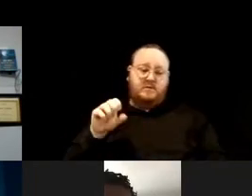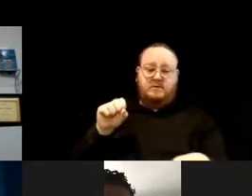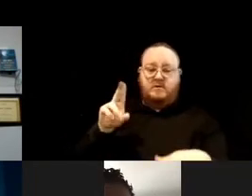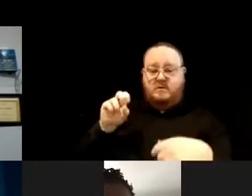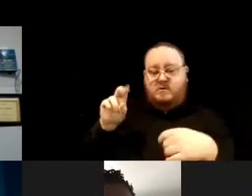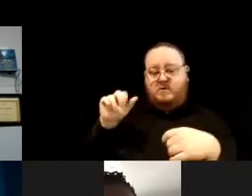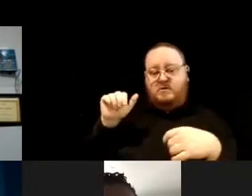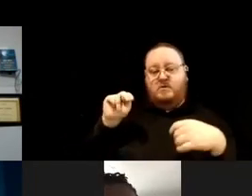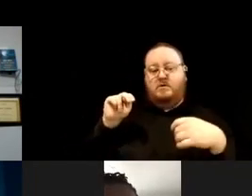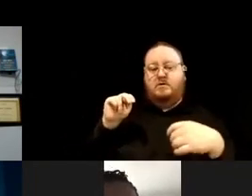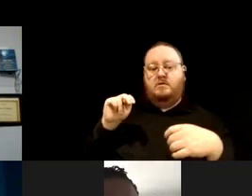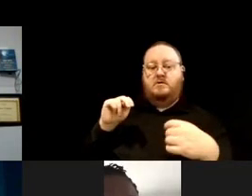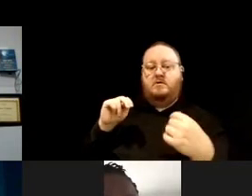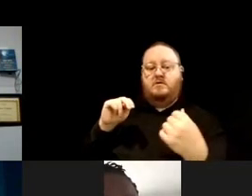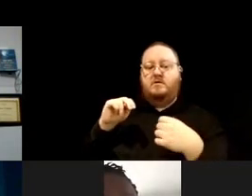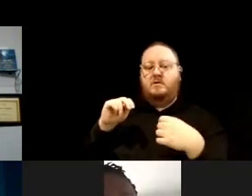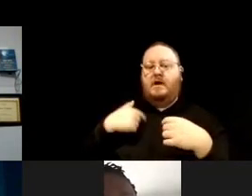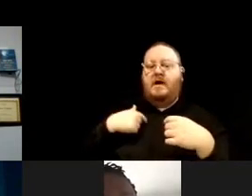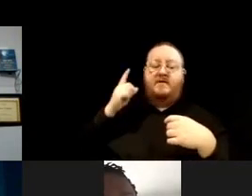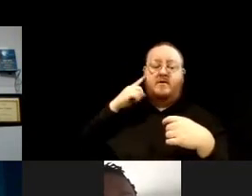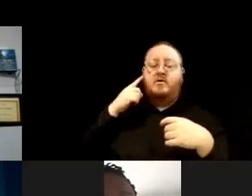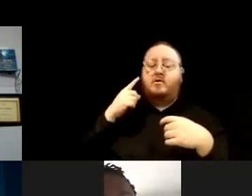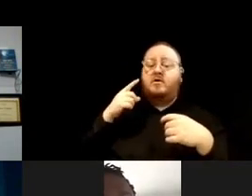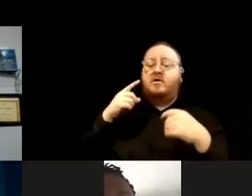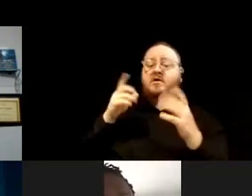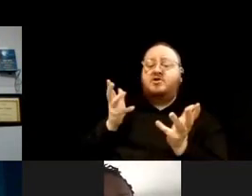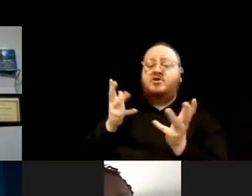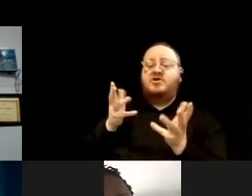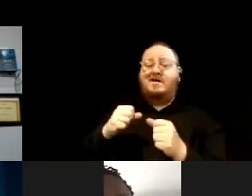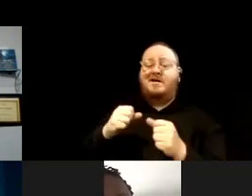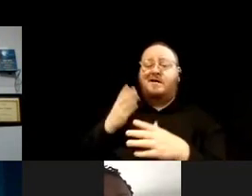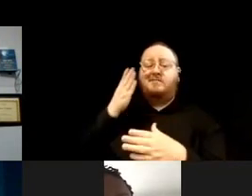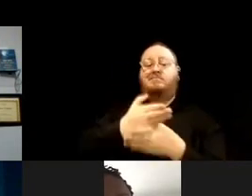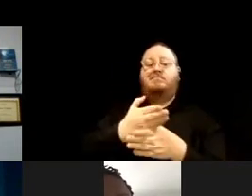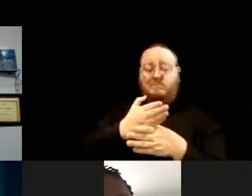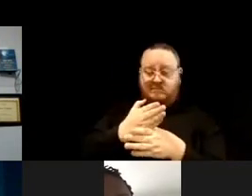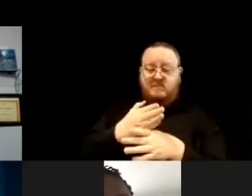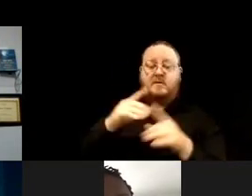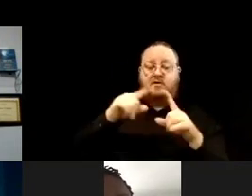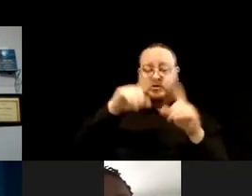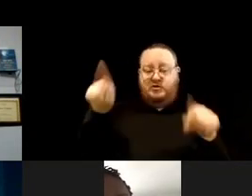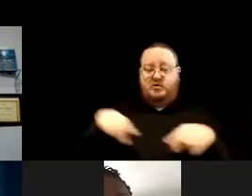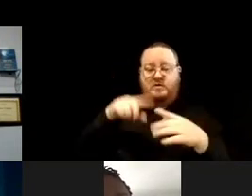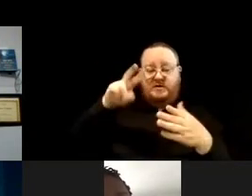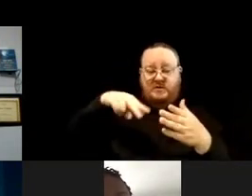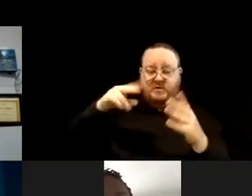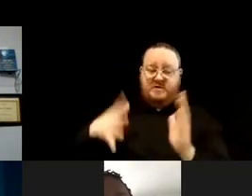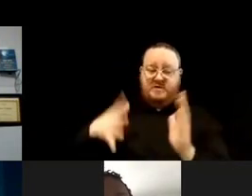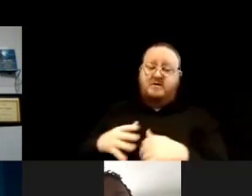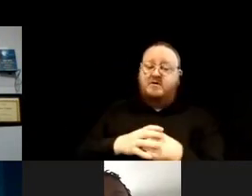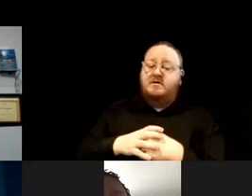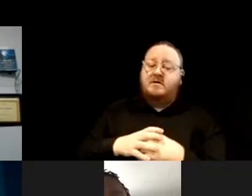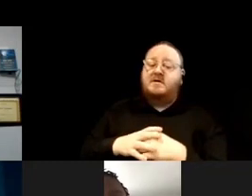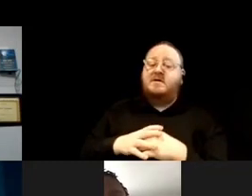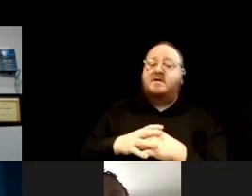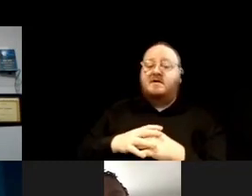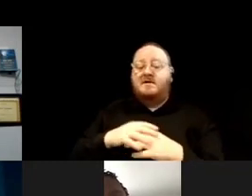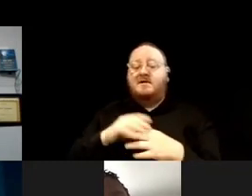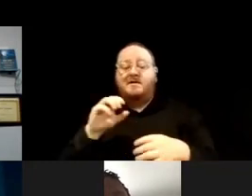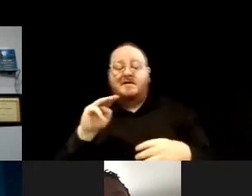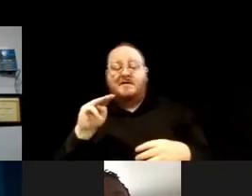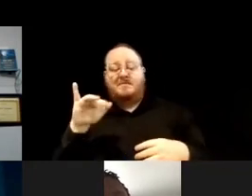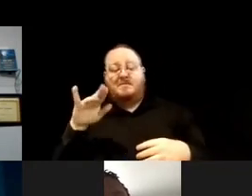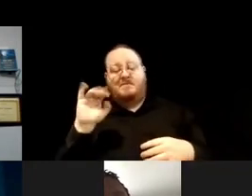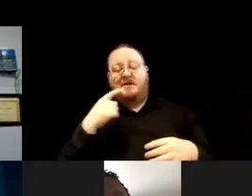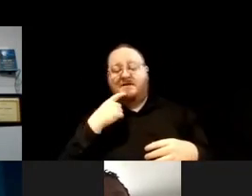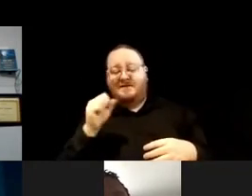can interfere with a screen reader. The chat can be, yeah, the way that the chat flows